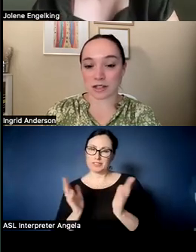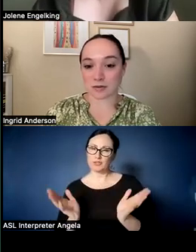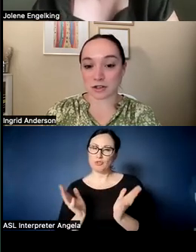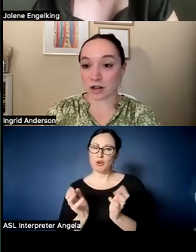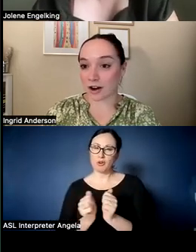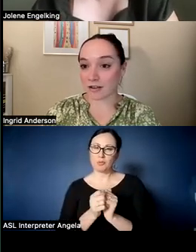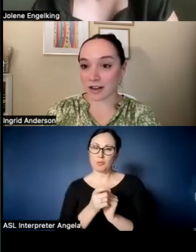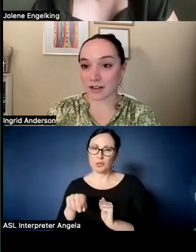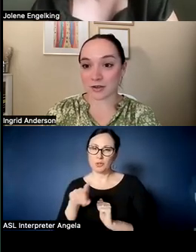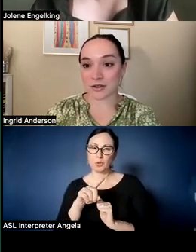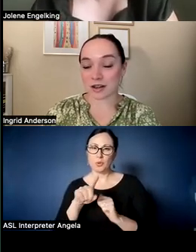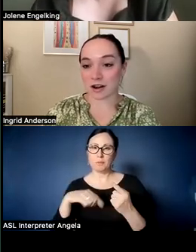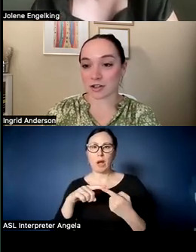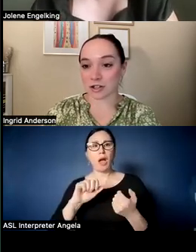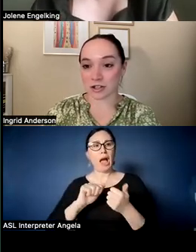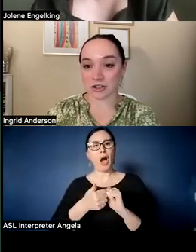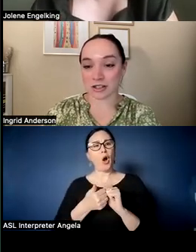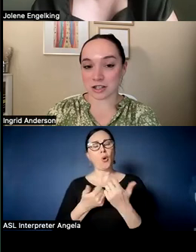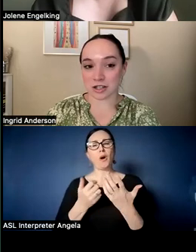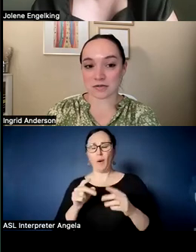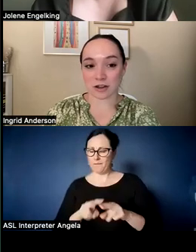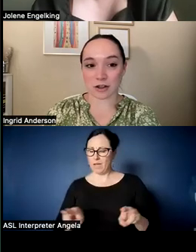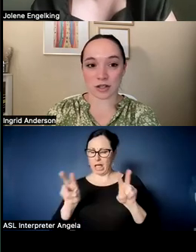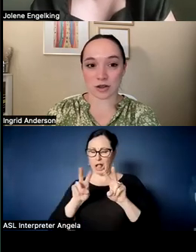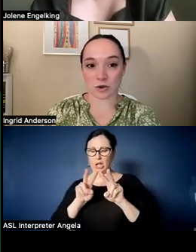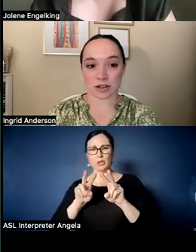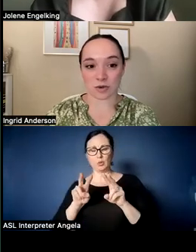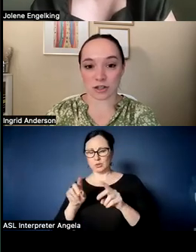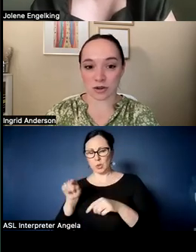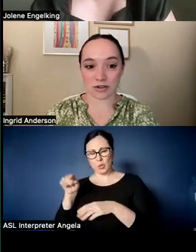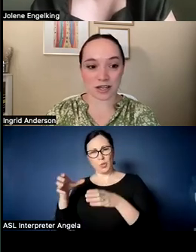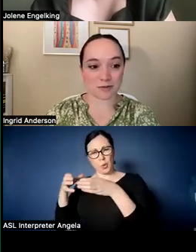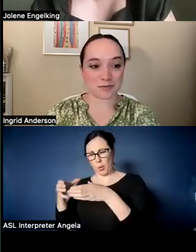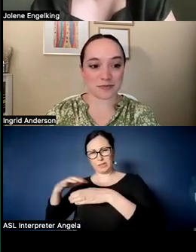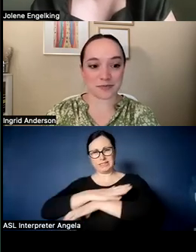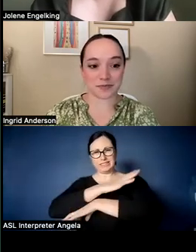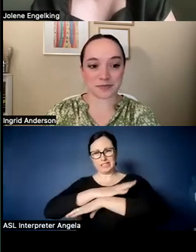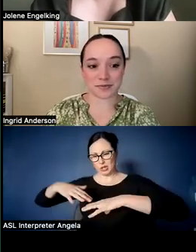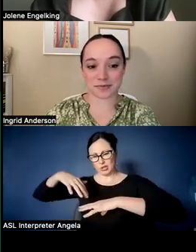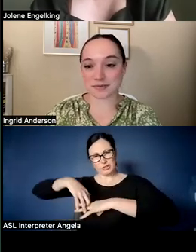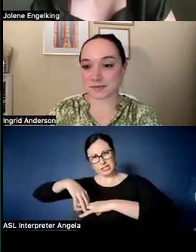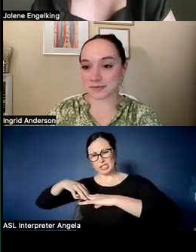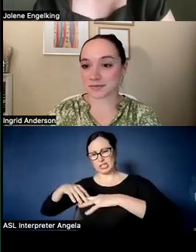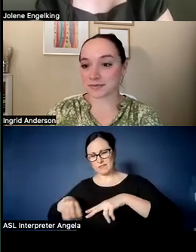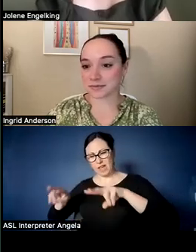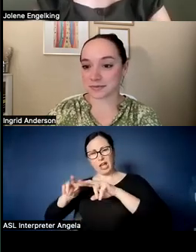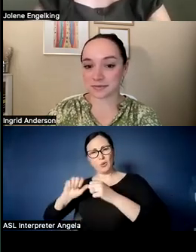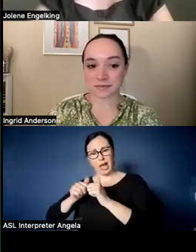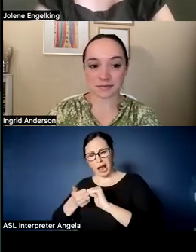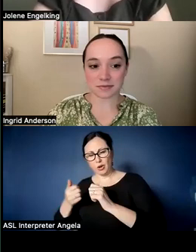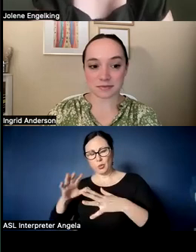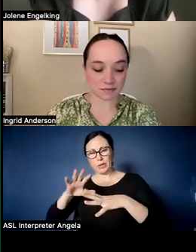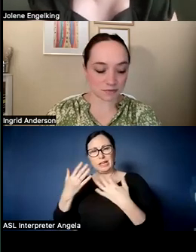how to integrate our values, our traditional Indigenous values, in the work that we do every day. And if there are